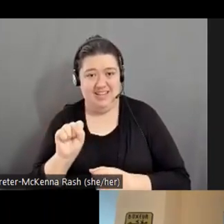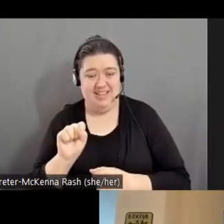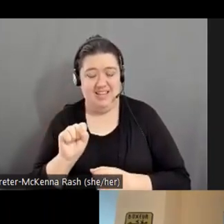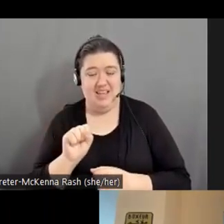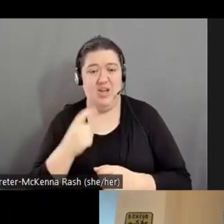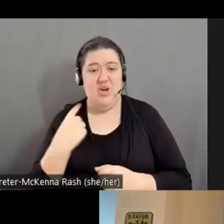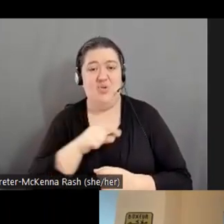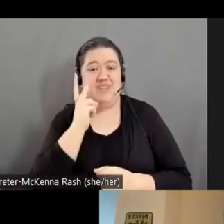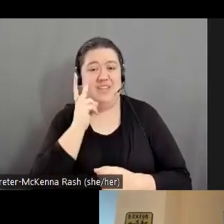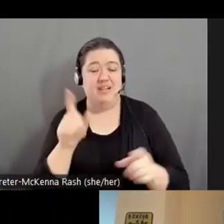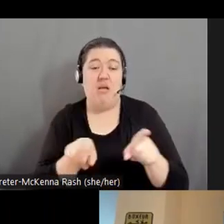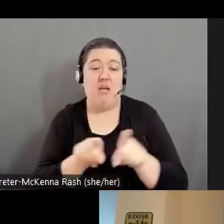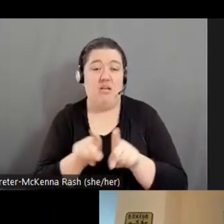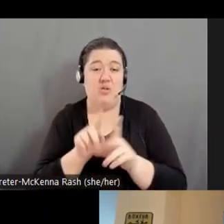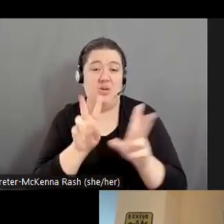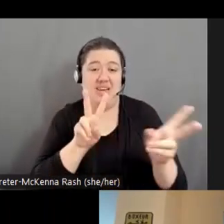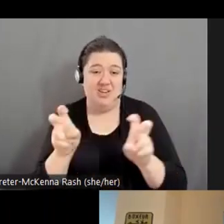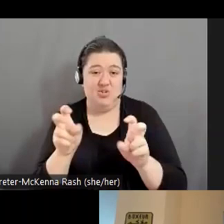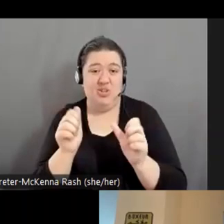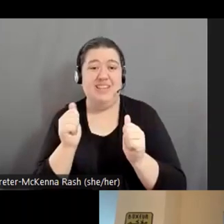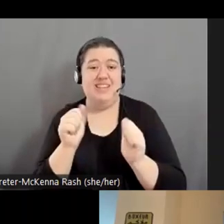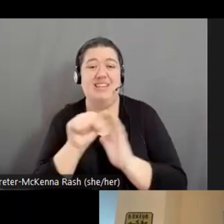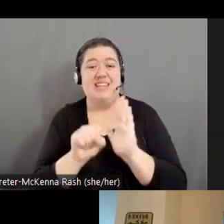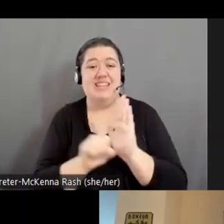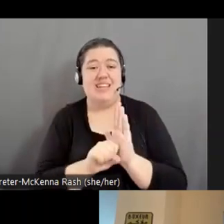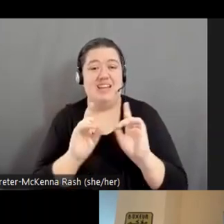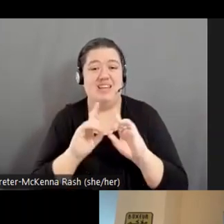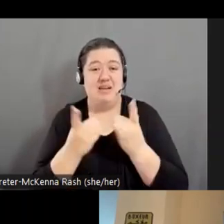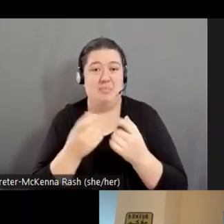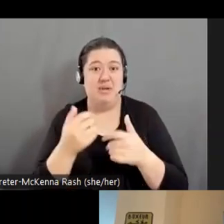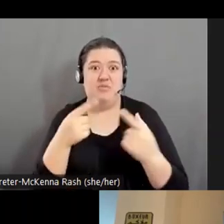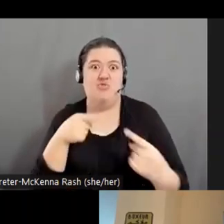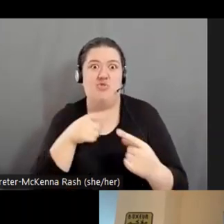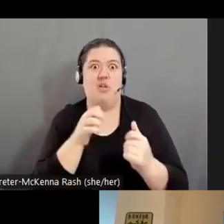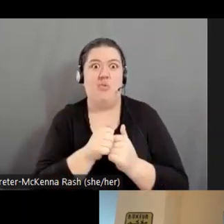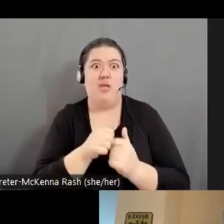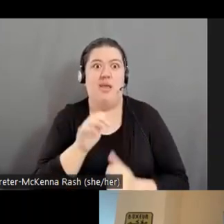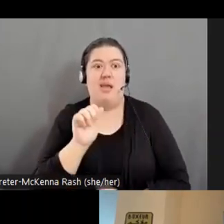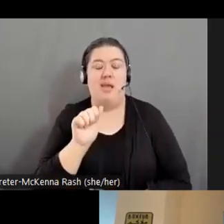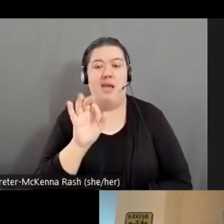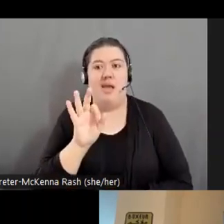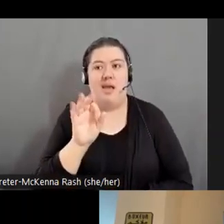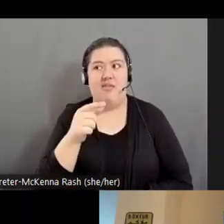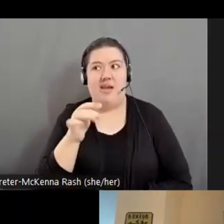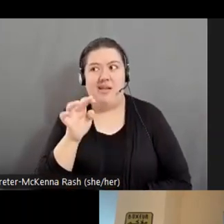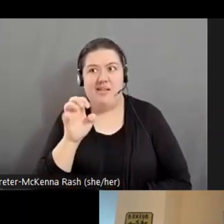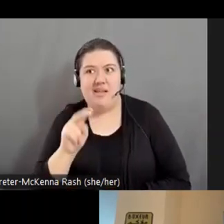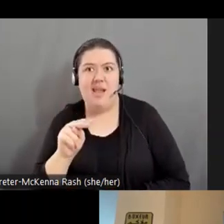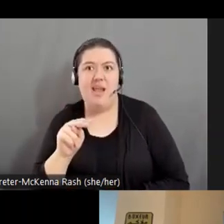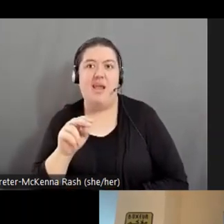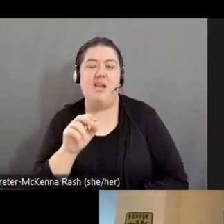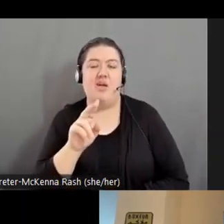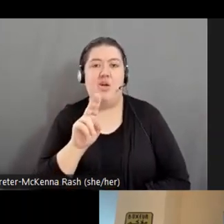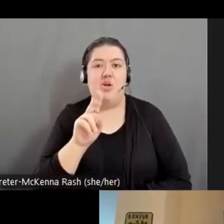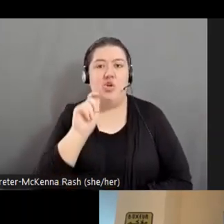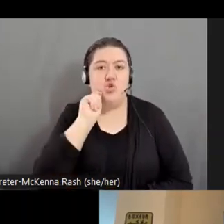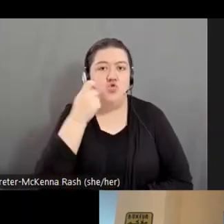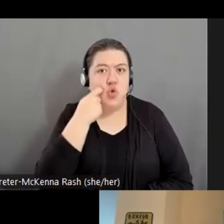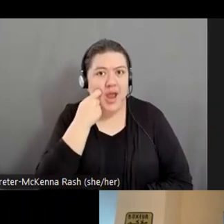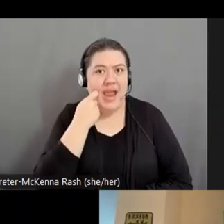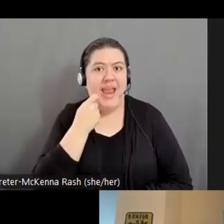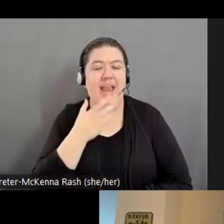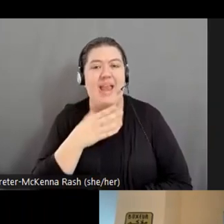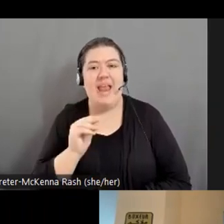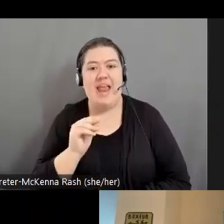also issues the State Department has been struggling with personnel-wise with Afghanistan, Ukraine, especially in Europe. There are so